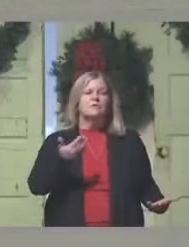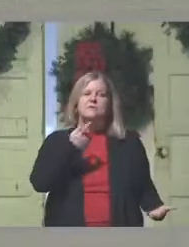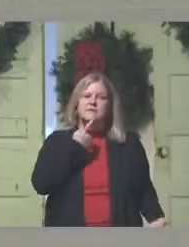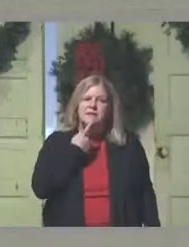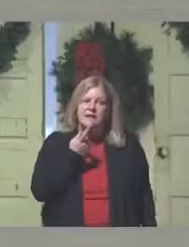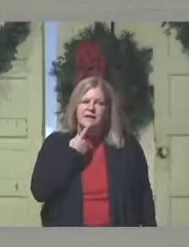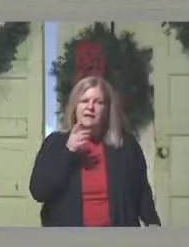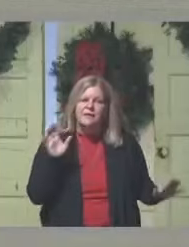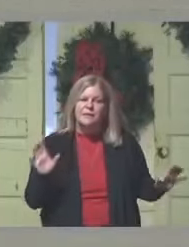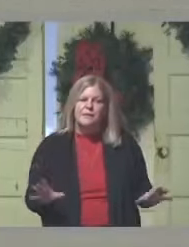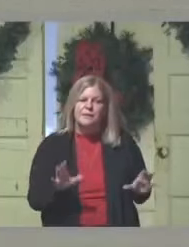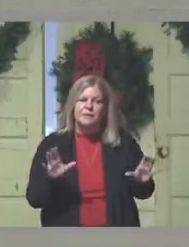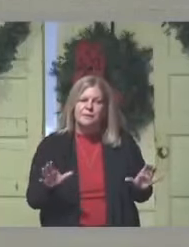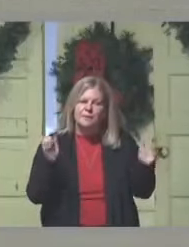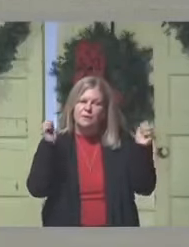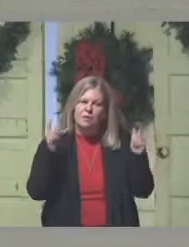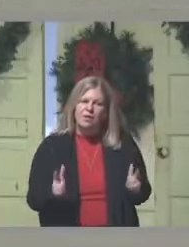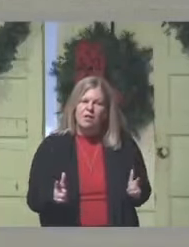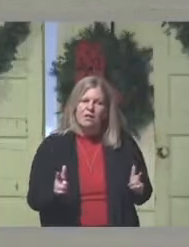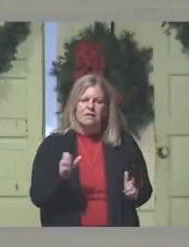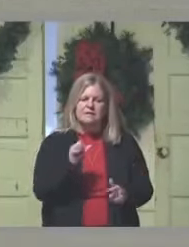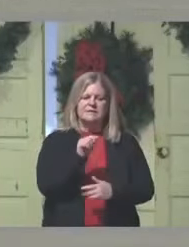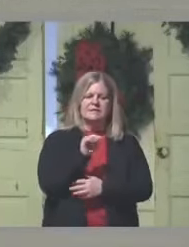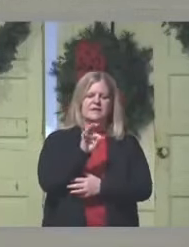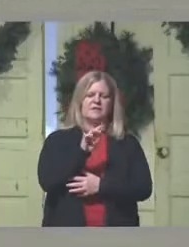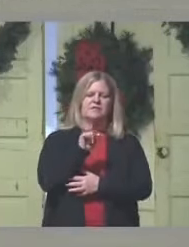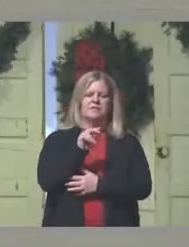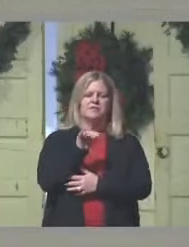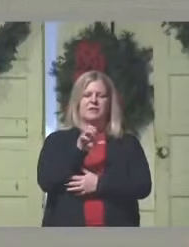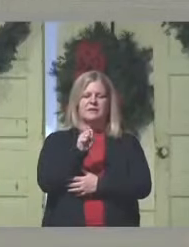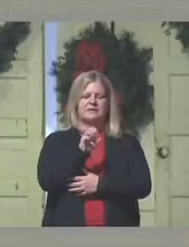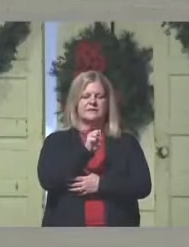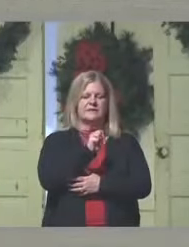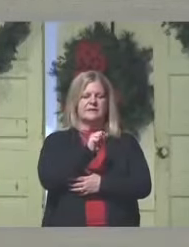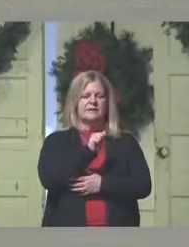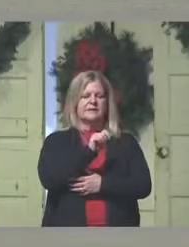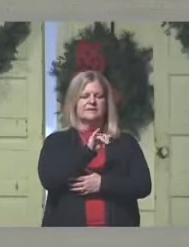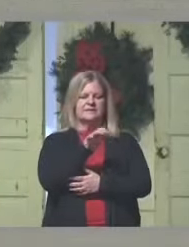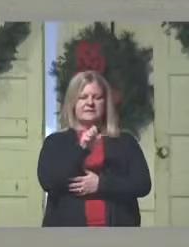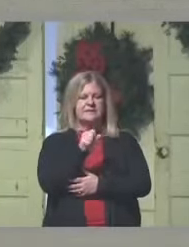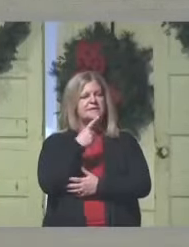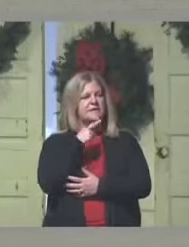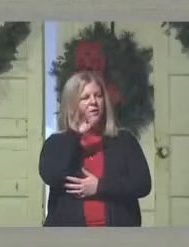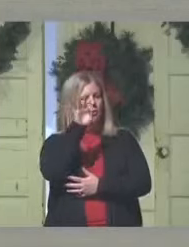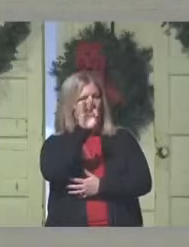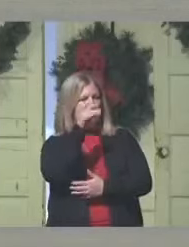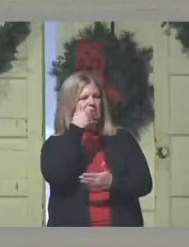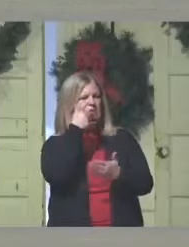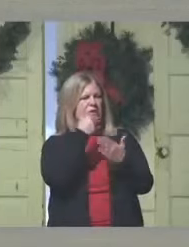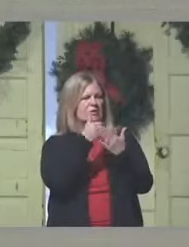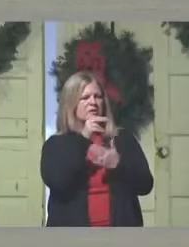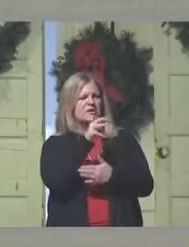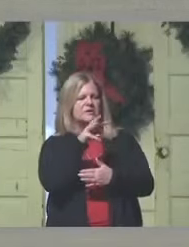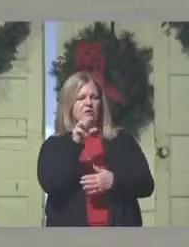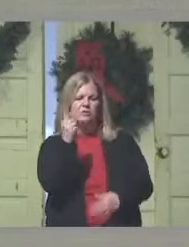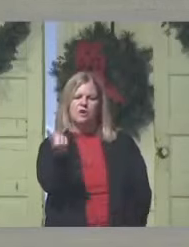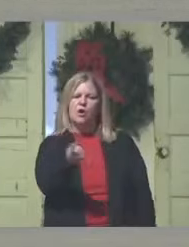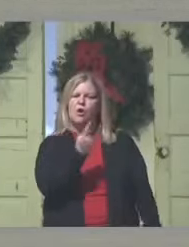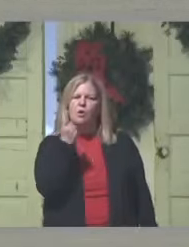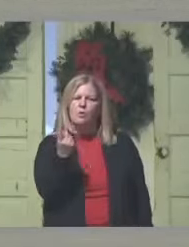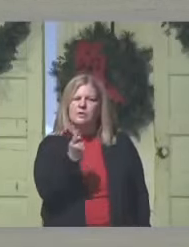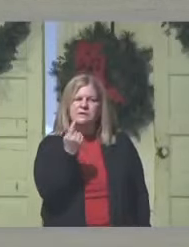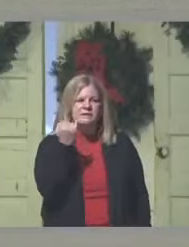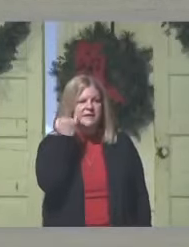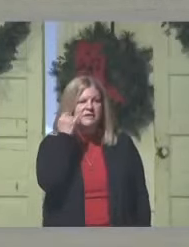and all that we do. As Saint Francis of Assisi remarked, preach the good news of Christ always, and if